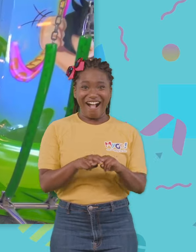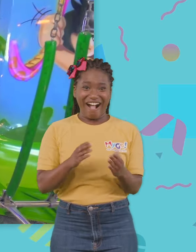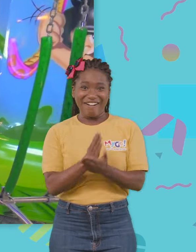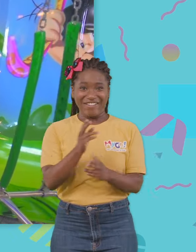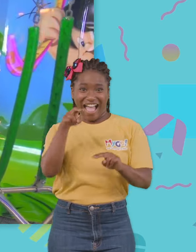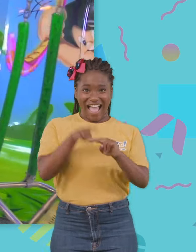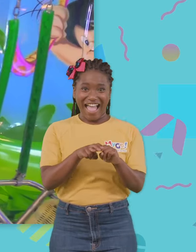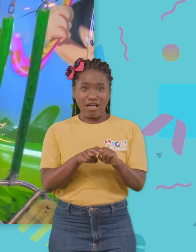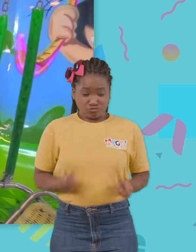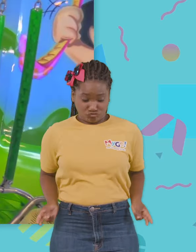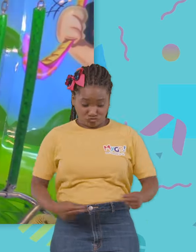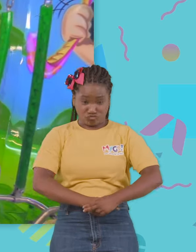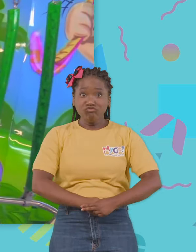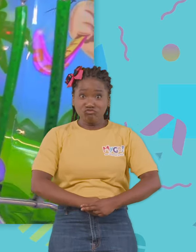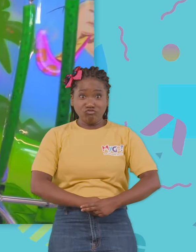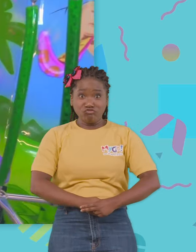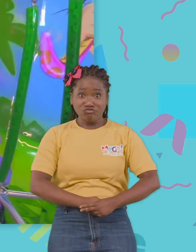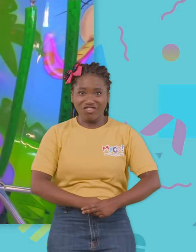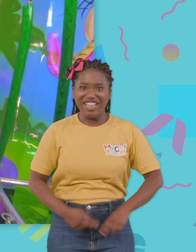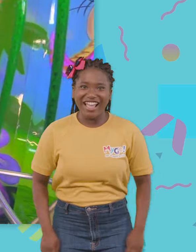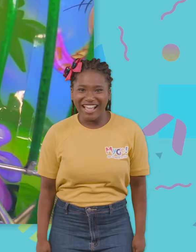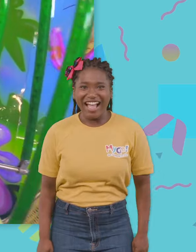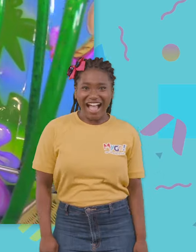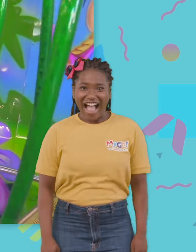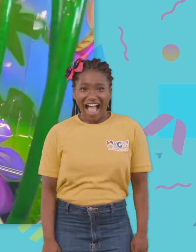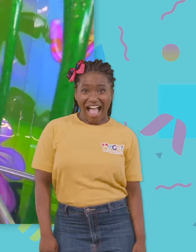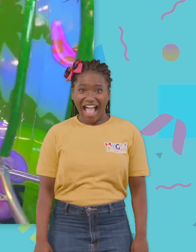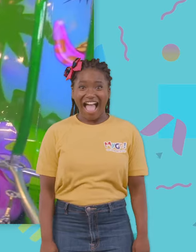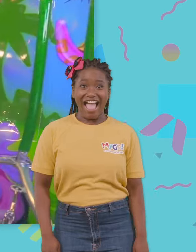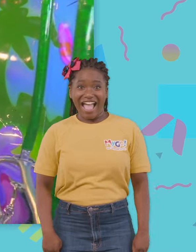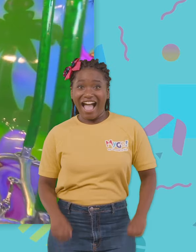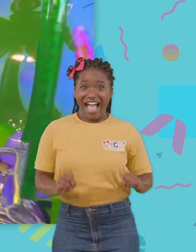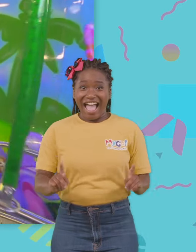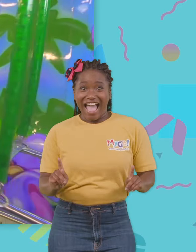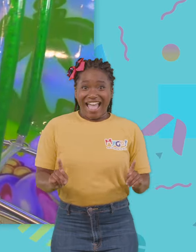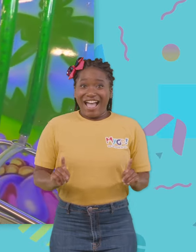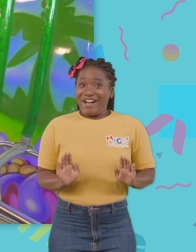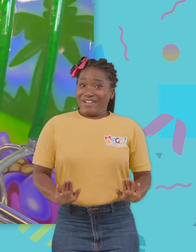All right, here we go. Let's get buckled up. Ready? Okay.